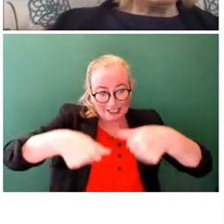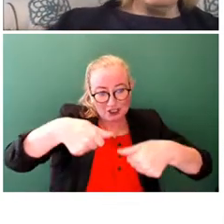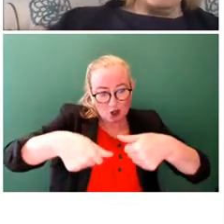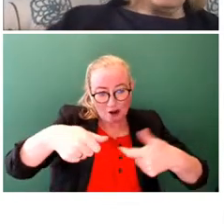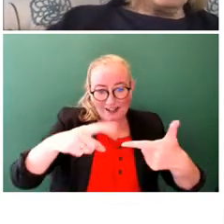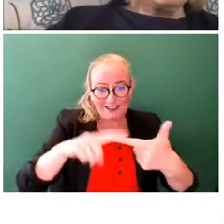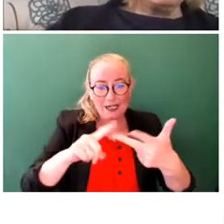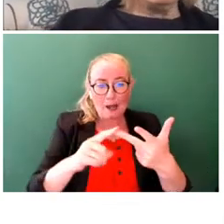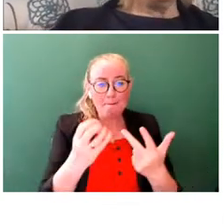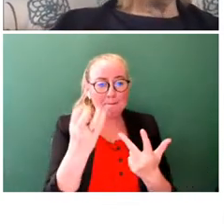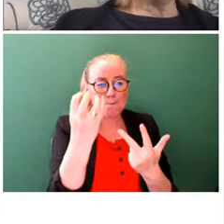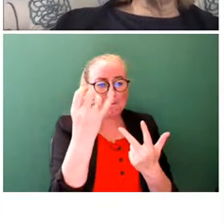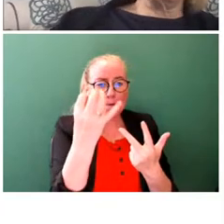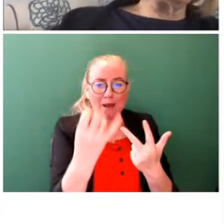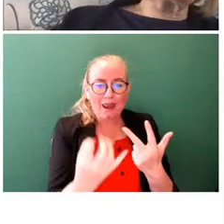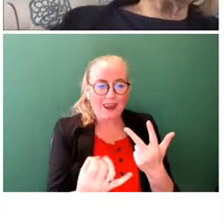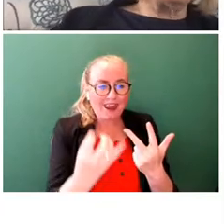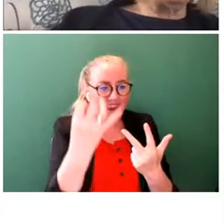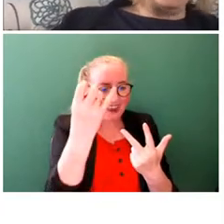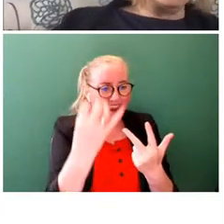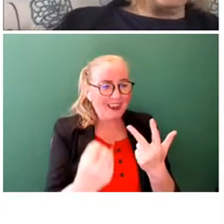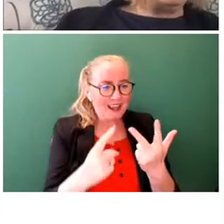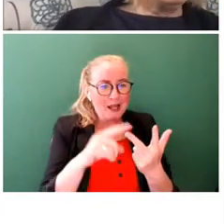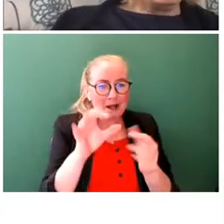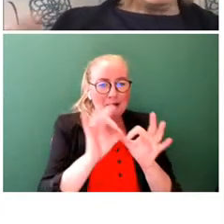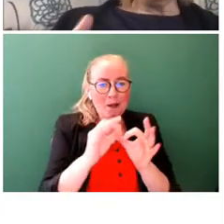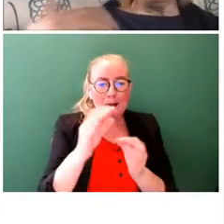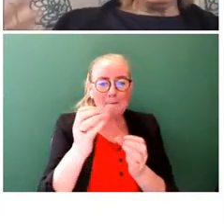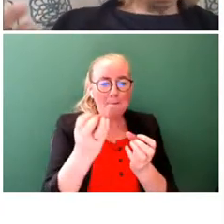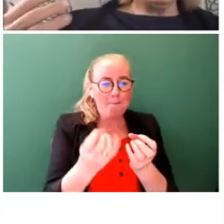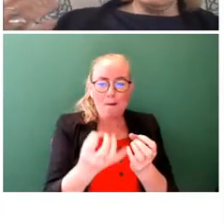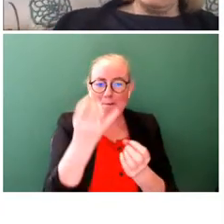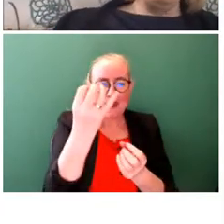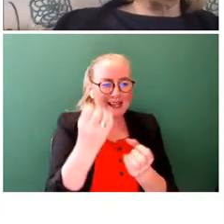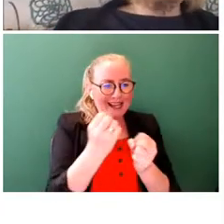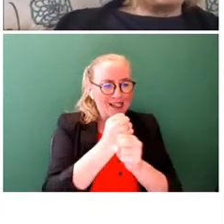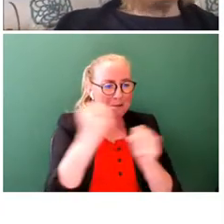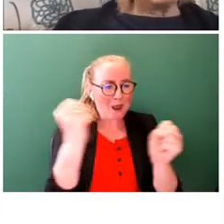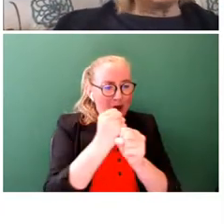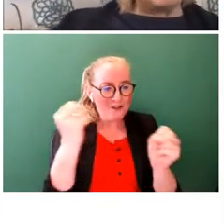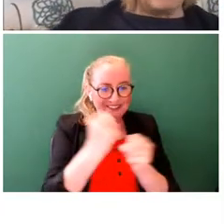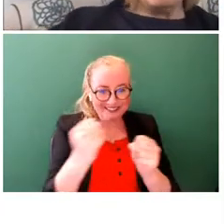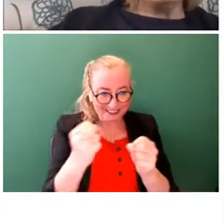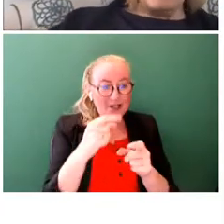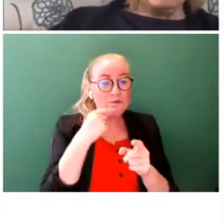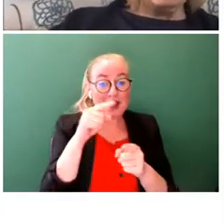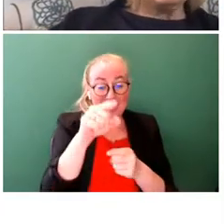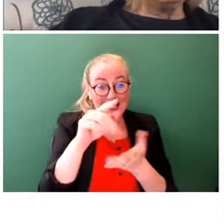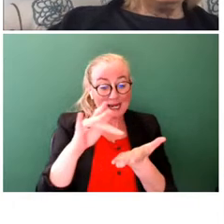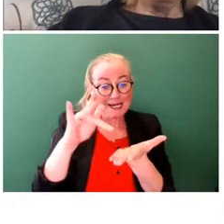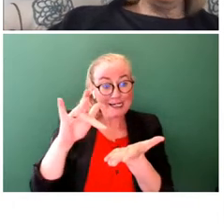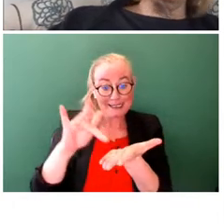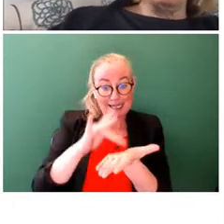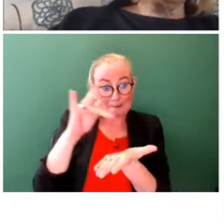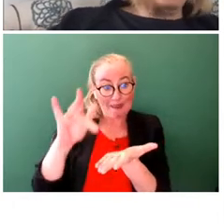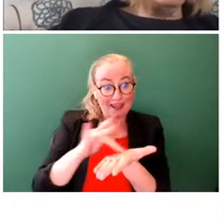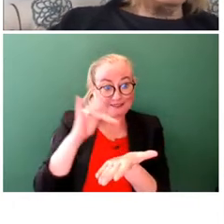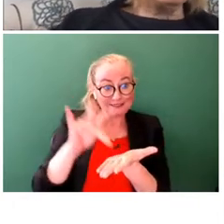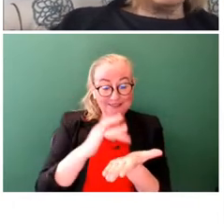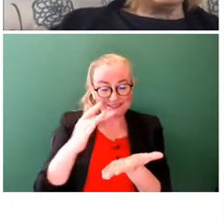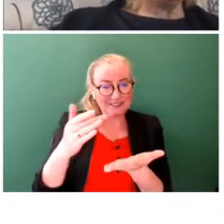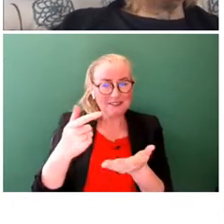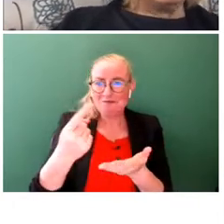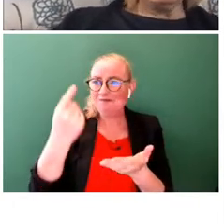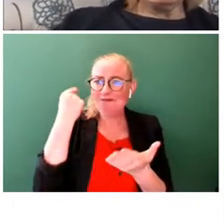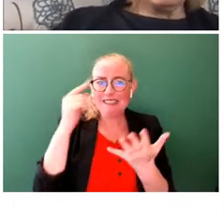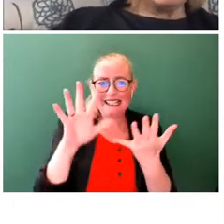the bubbles you might not be familiar with, but it's a game called Bubble Explode. And since tablets became available back about 10